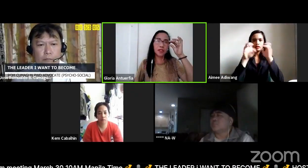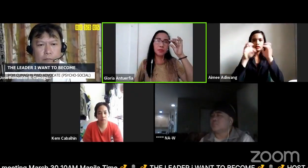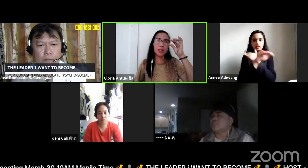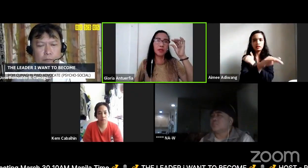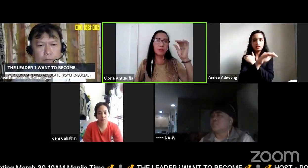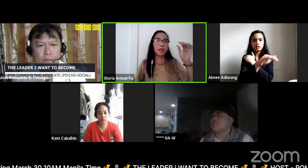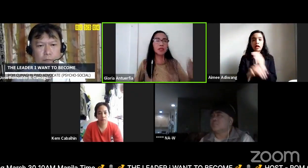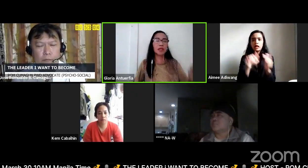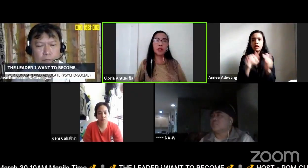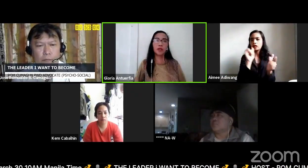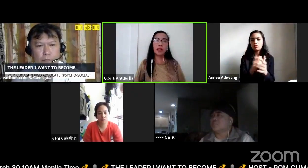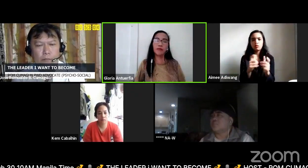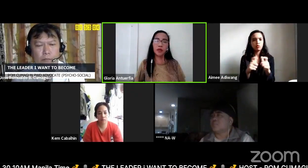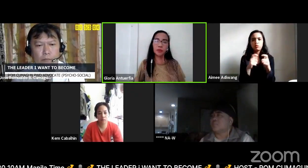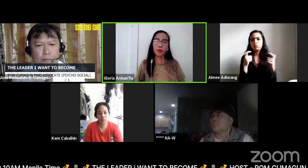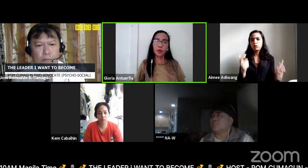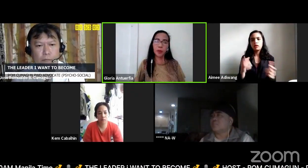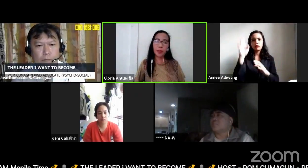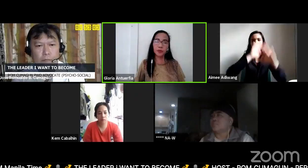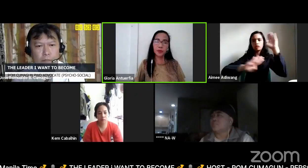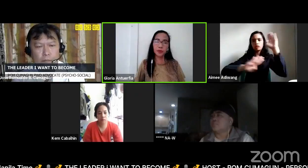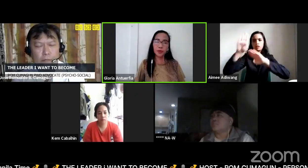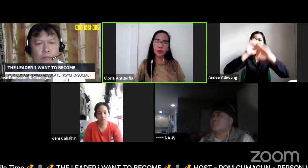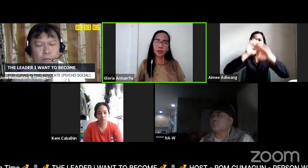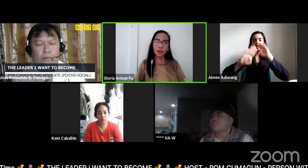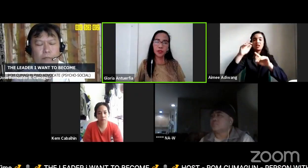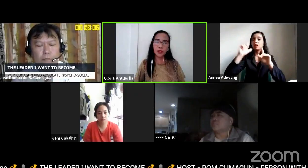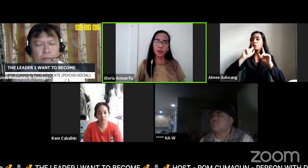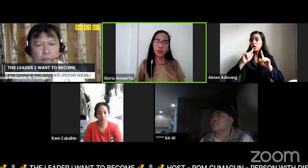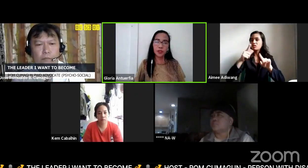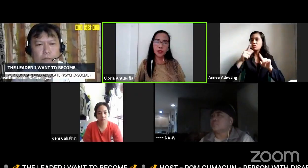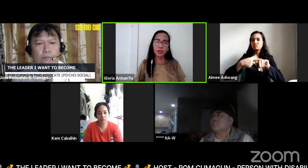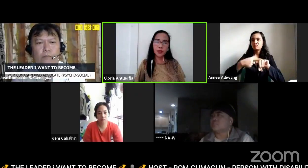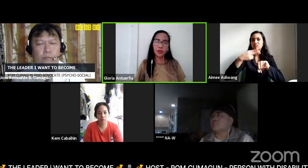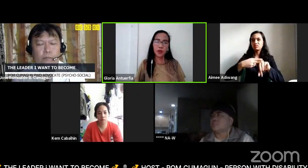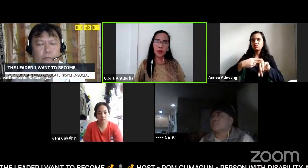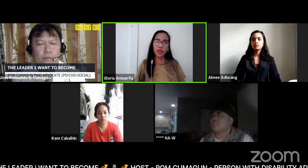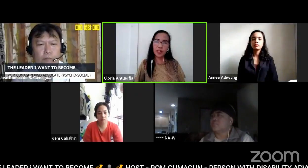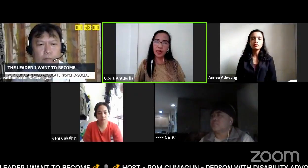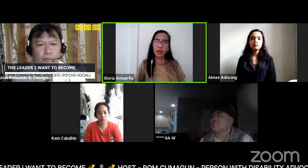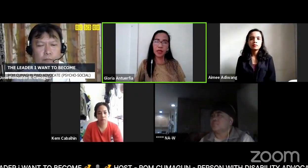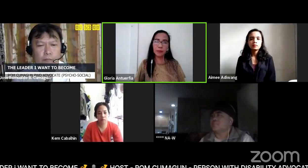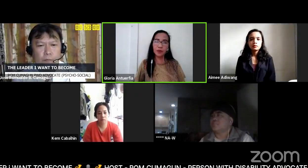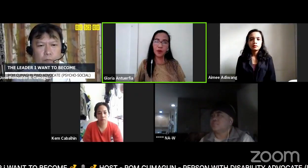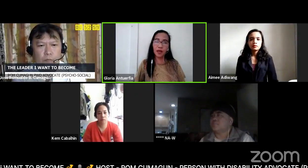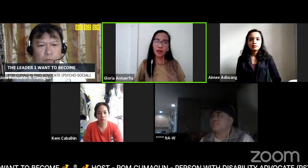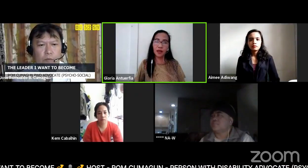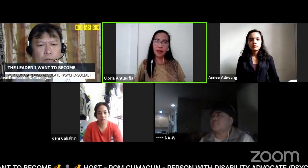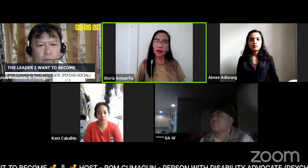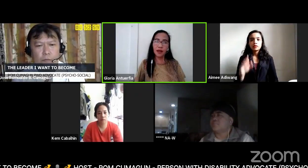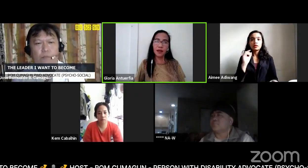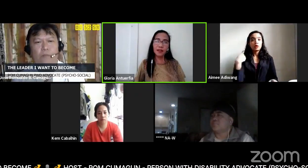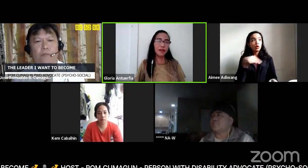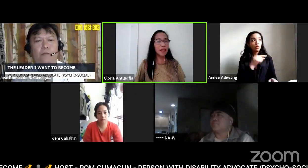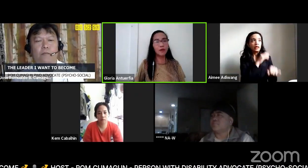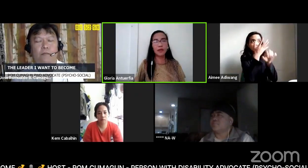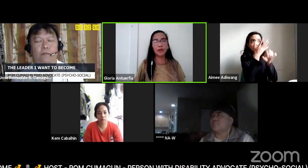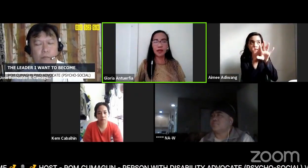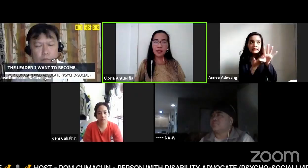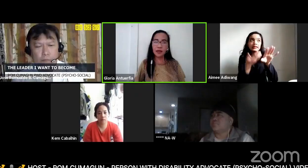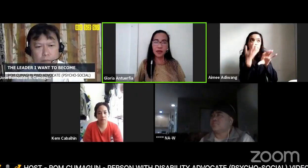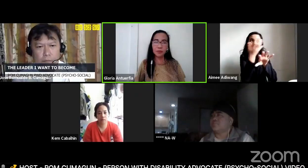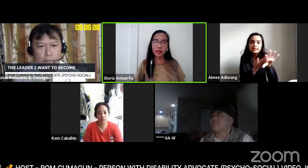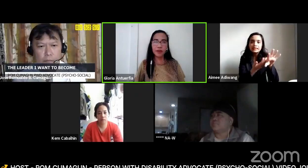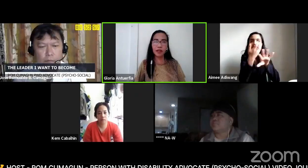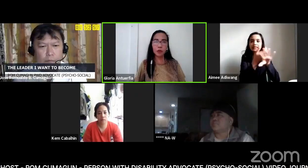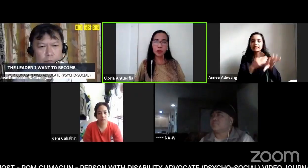one of the biggest problem is about livelihood program. So, nililigawan namin ng DOLE nililigawan